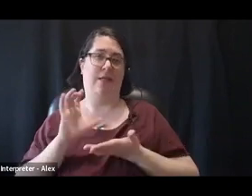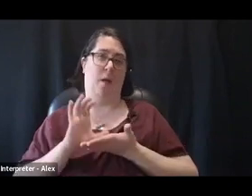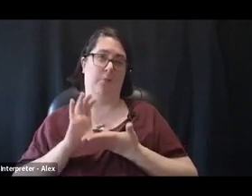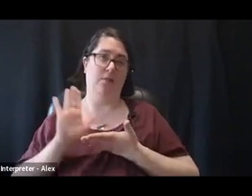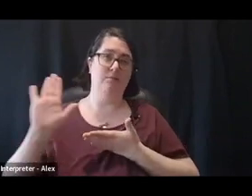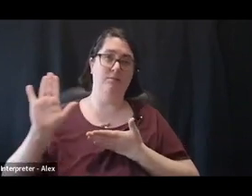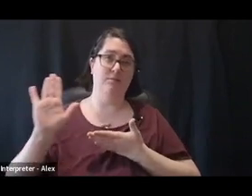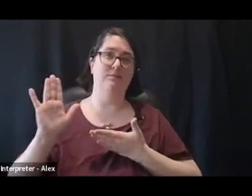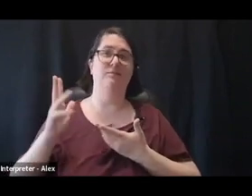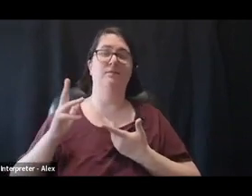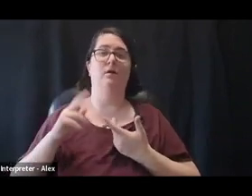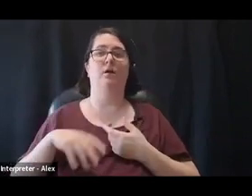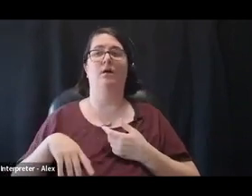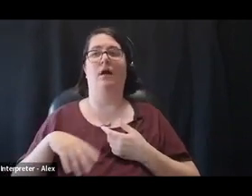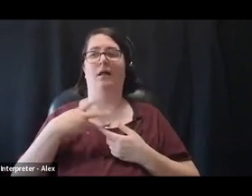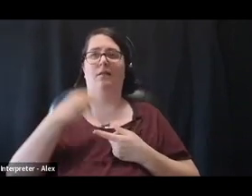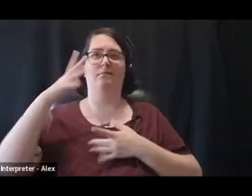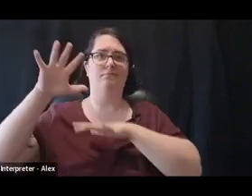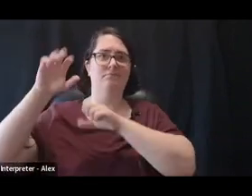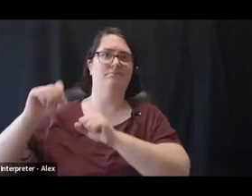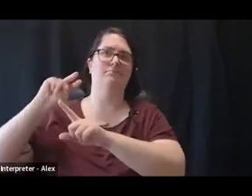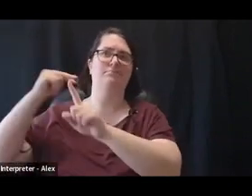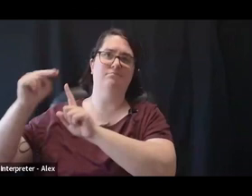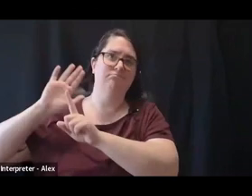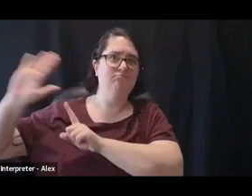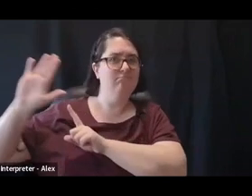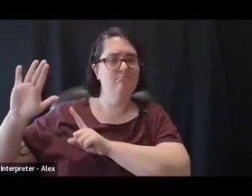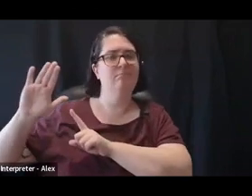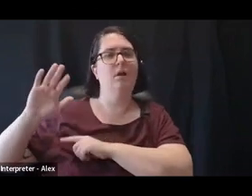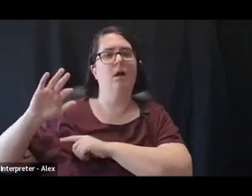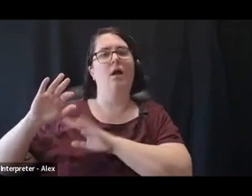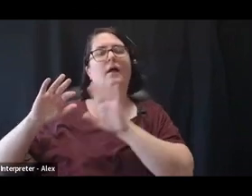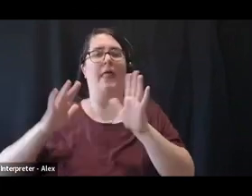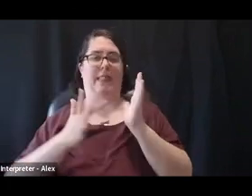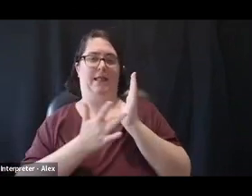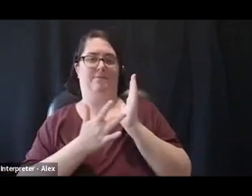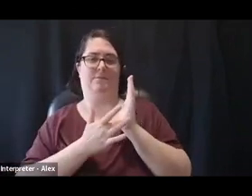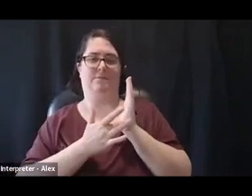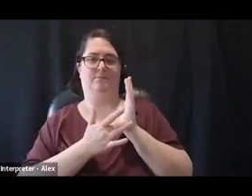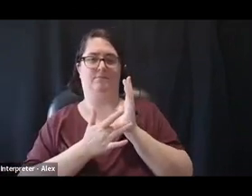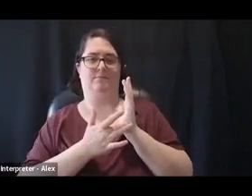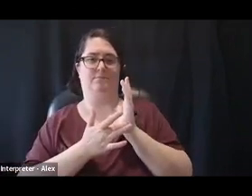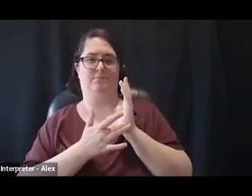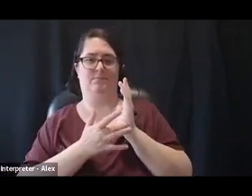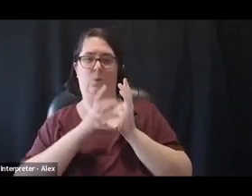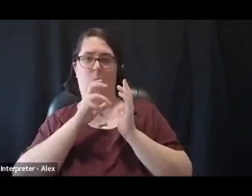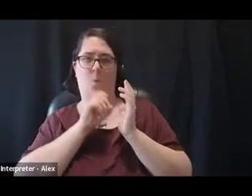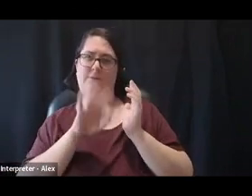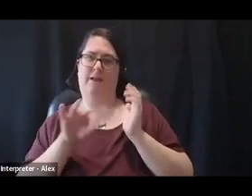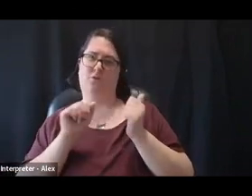grounded in still those colonial logics and narratives, what it's doing is actually quite old to